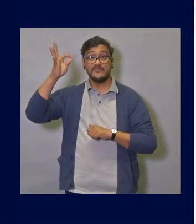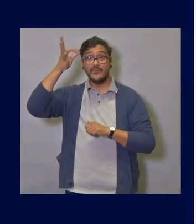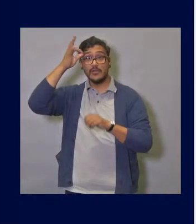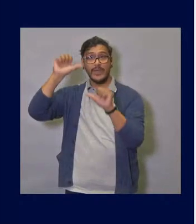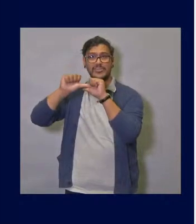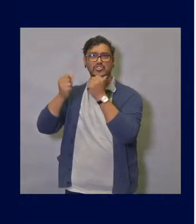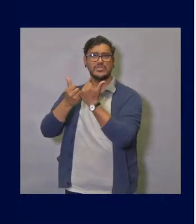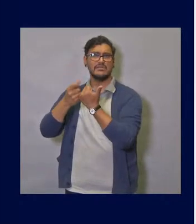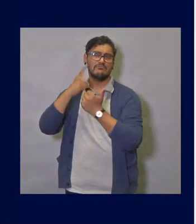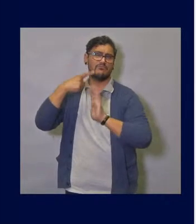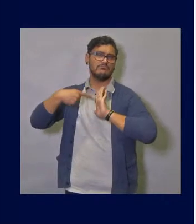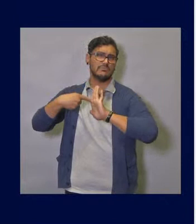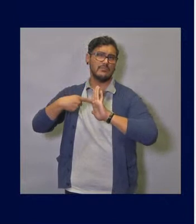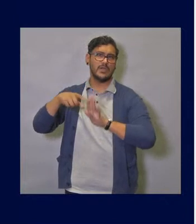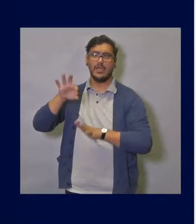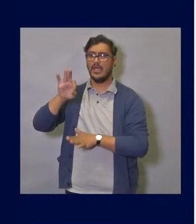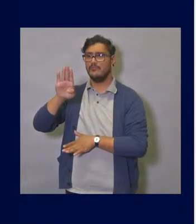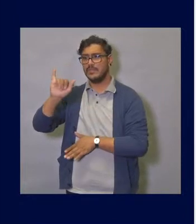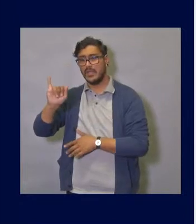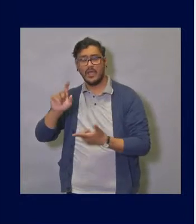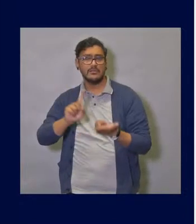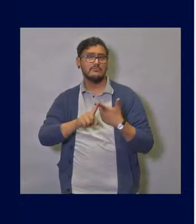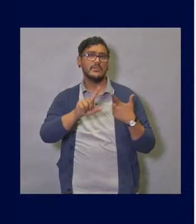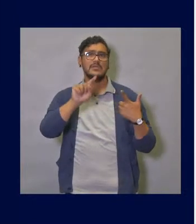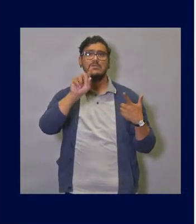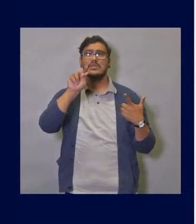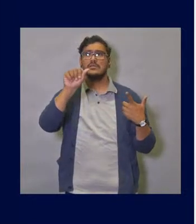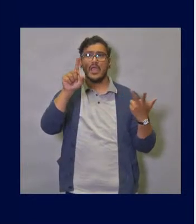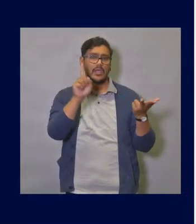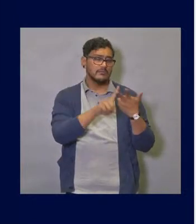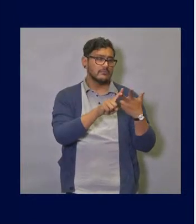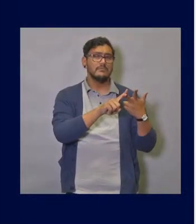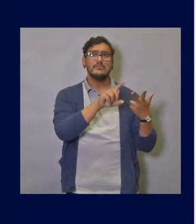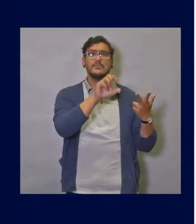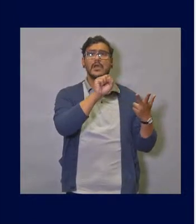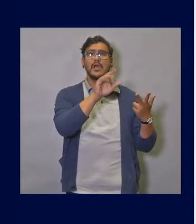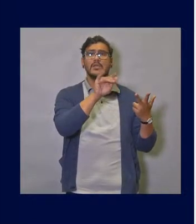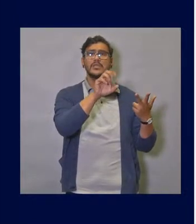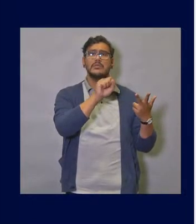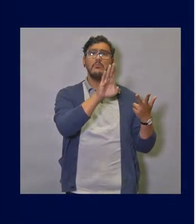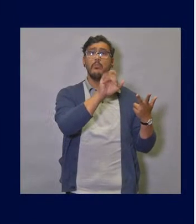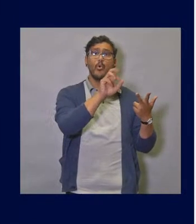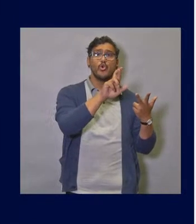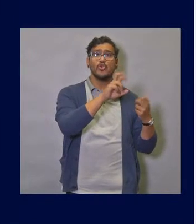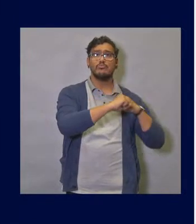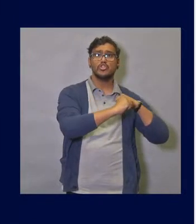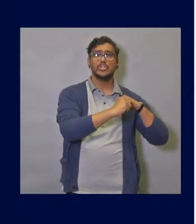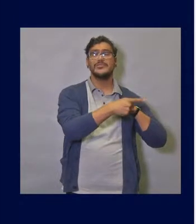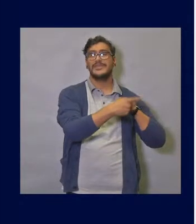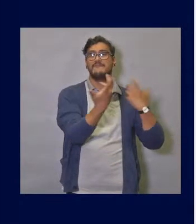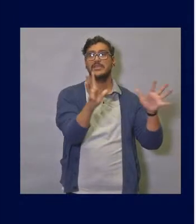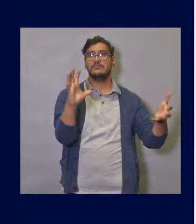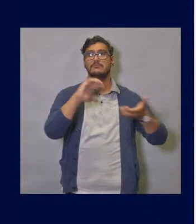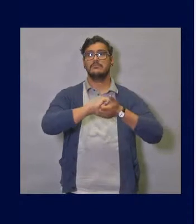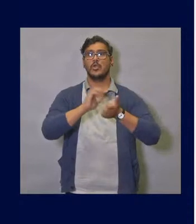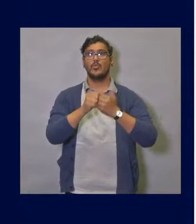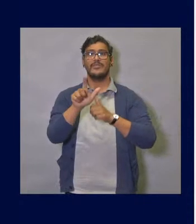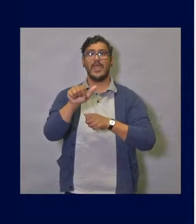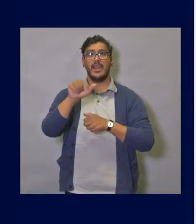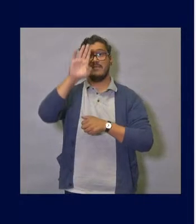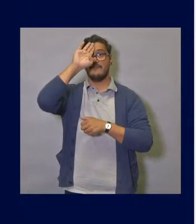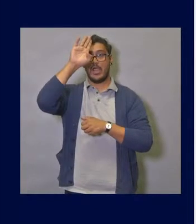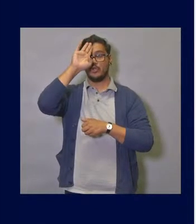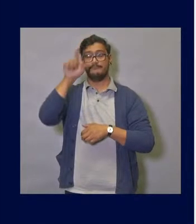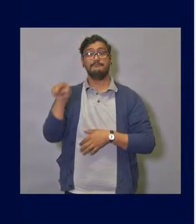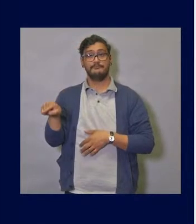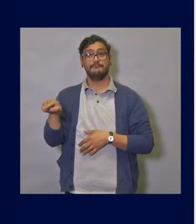the FBI Field Office, TSA, and Customs and Border Protection, have been partnered with LA Fire Department. Additionally,